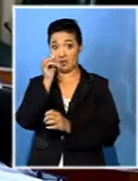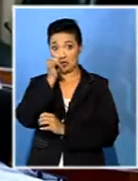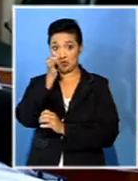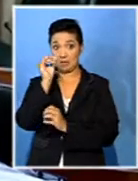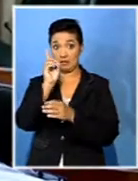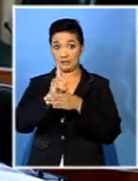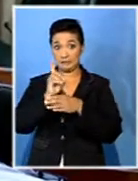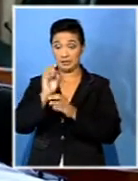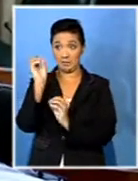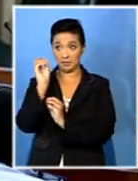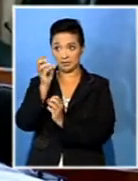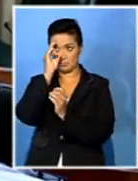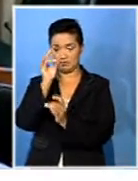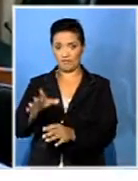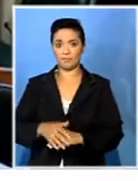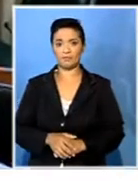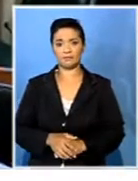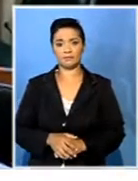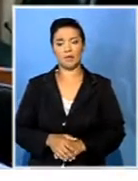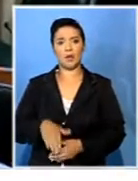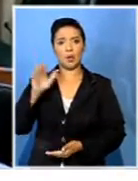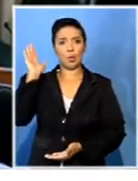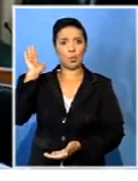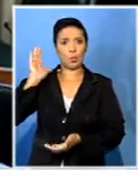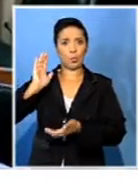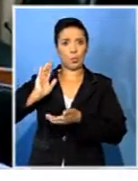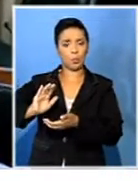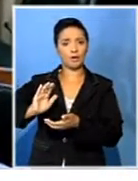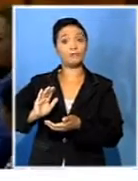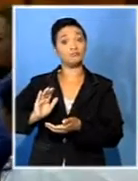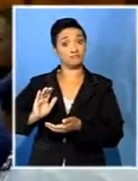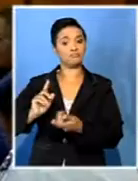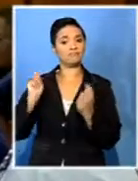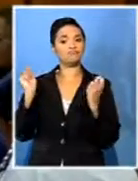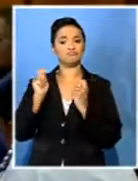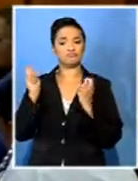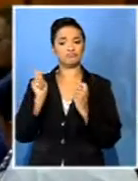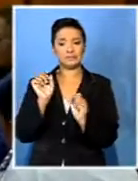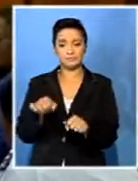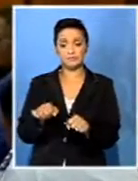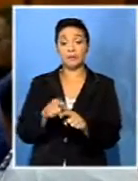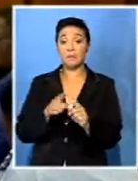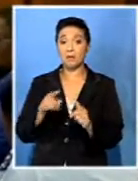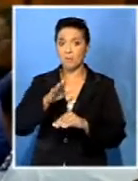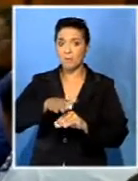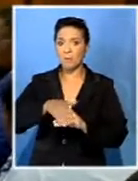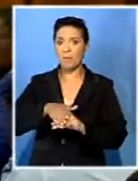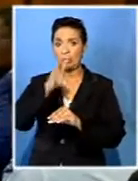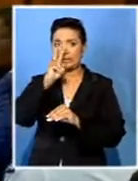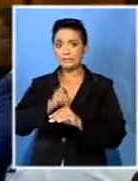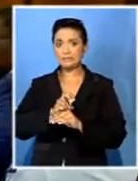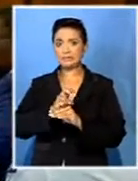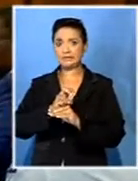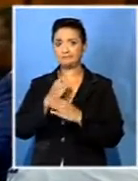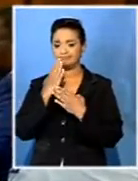An incremental drop. So hold the celebrations for now. Police say a lot still needs to be done